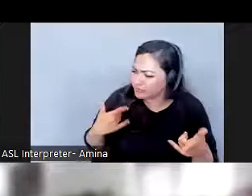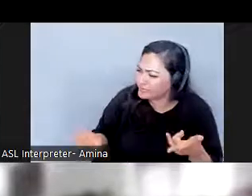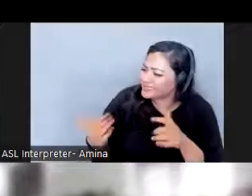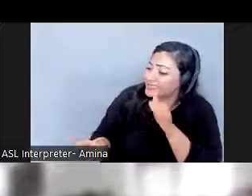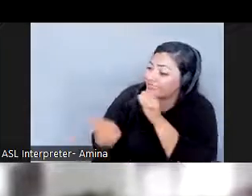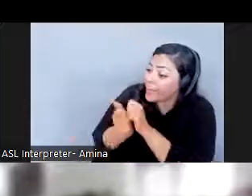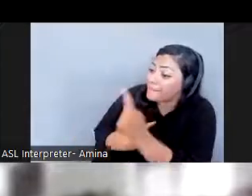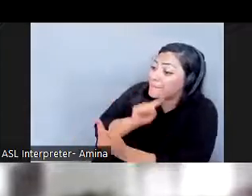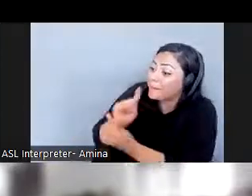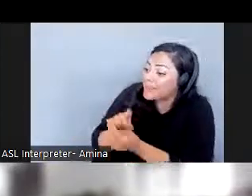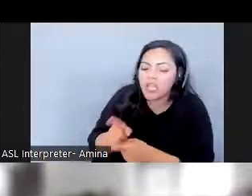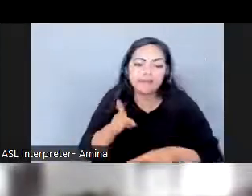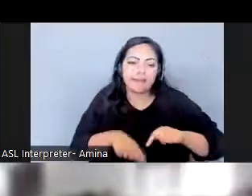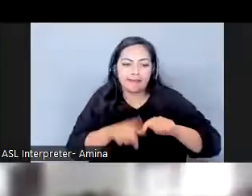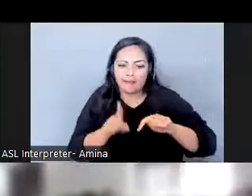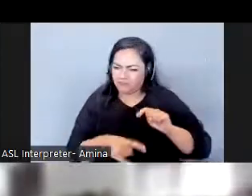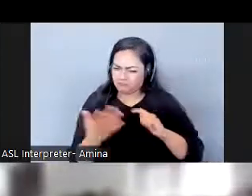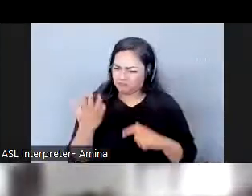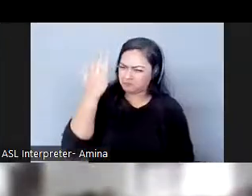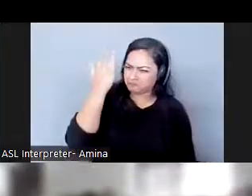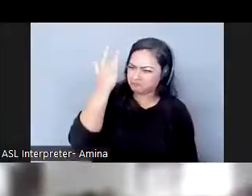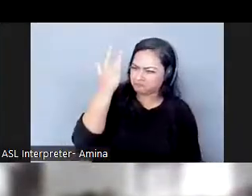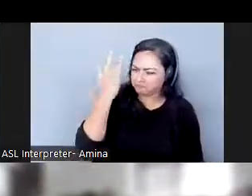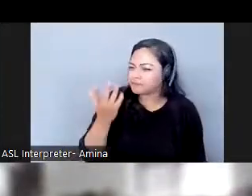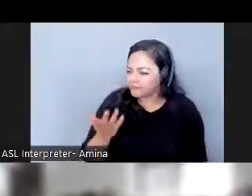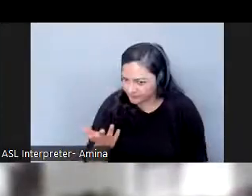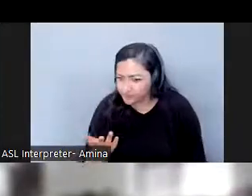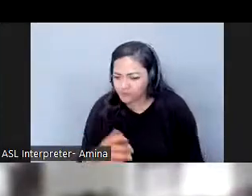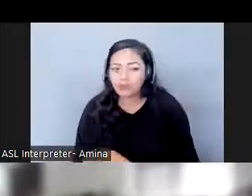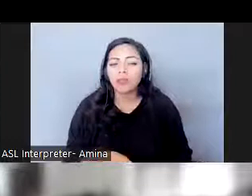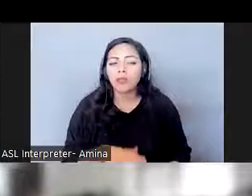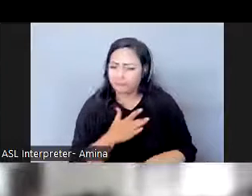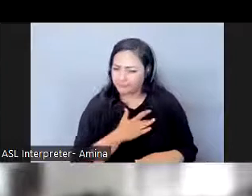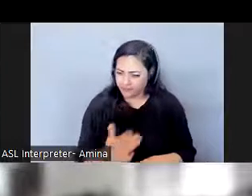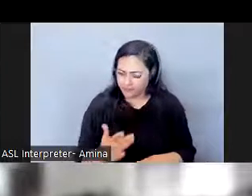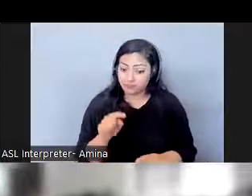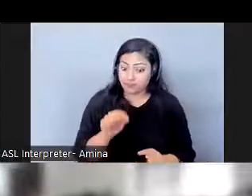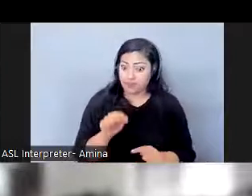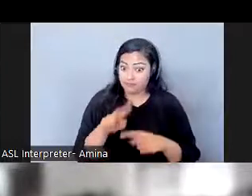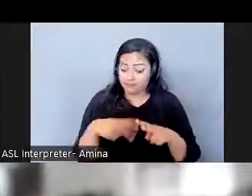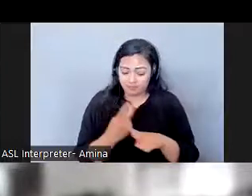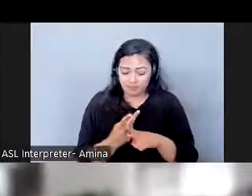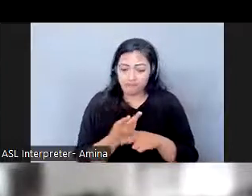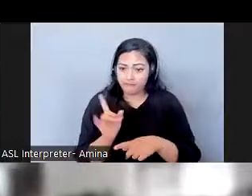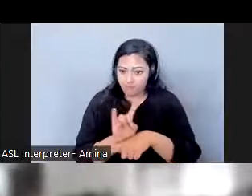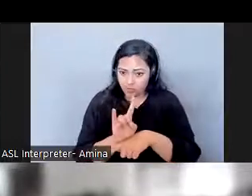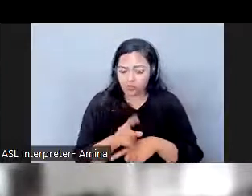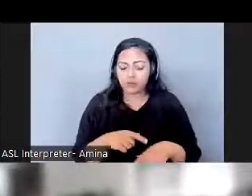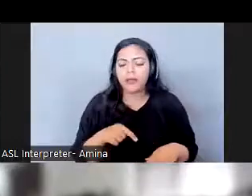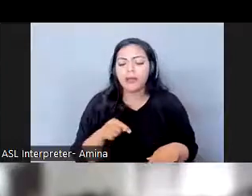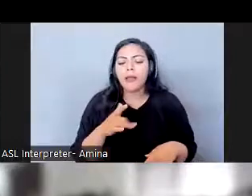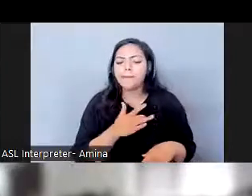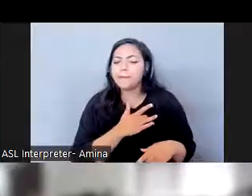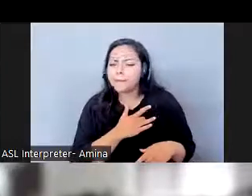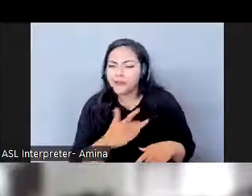you. Very quickly in these interactions with offenders, you'll find they want to change their method of communication.